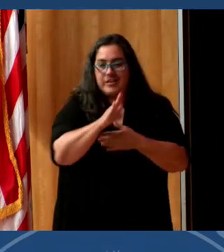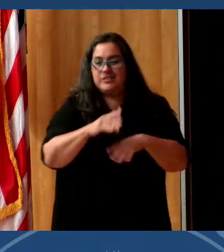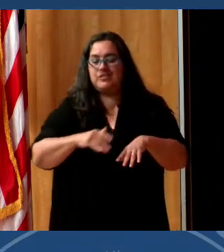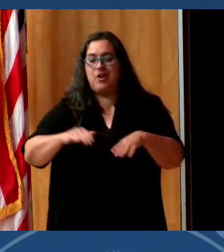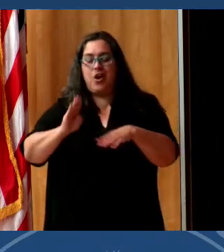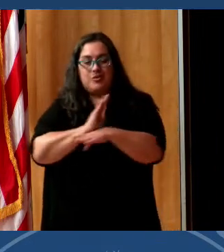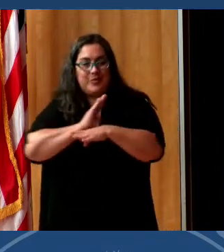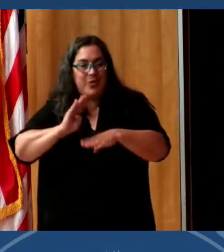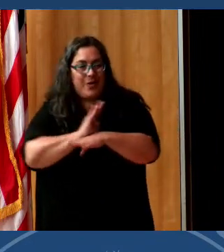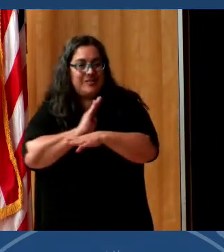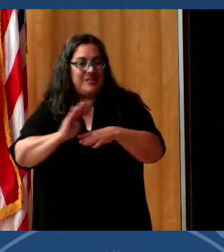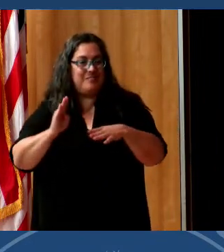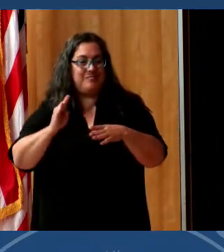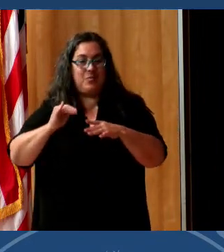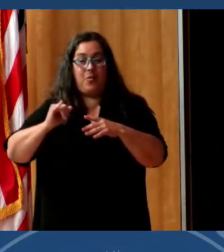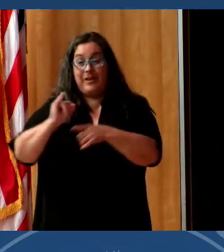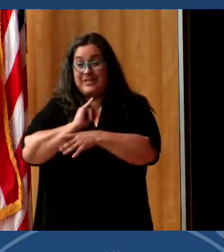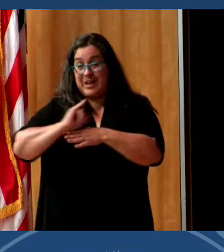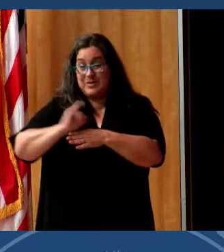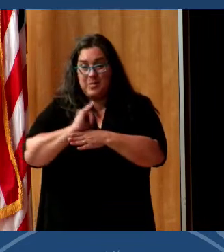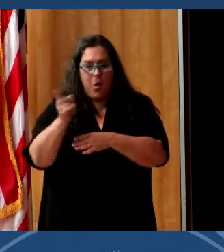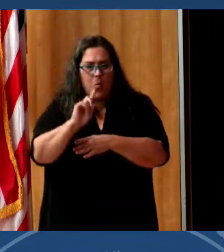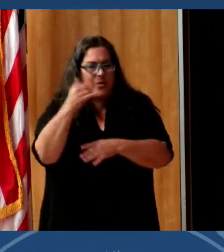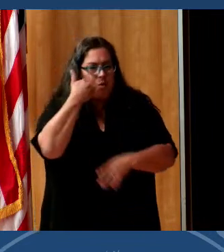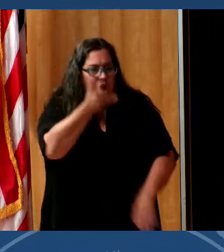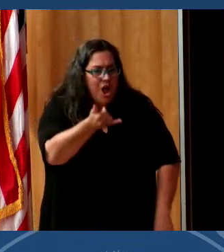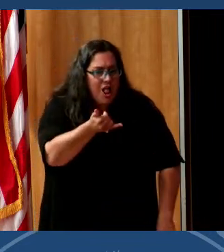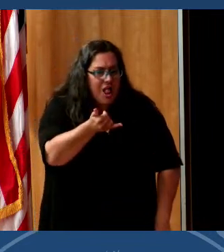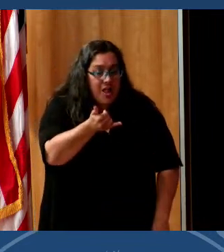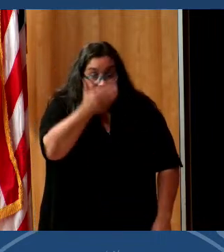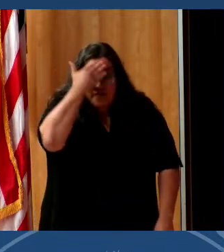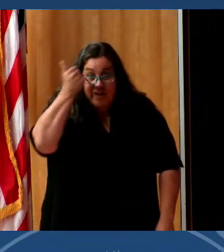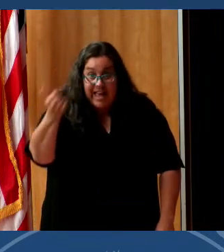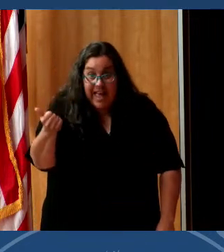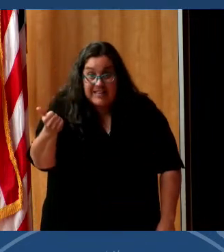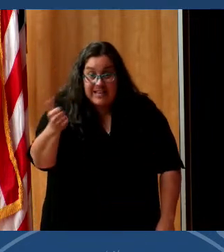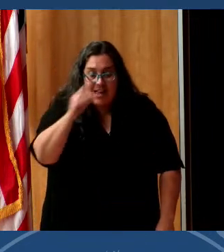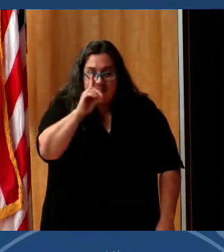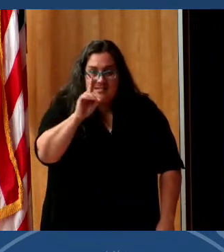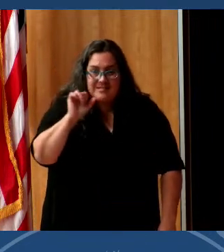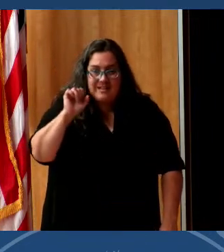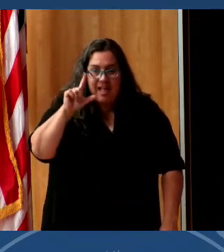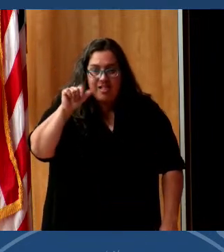call? Y'all forgot? Delaware 211?